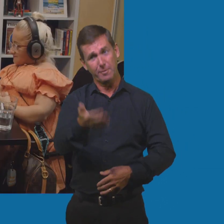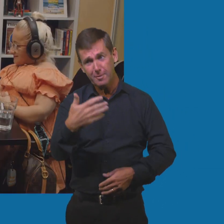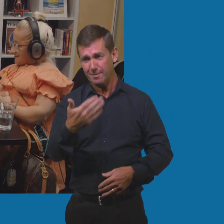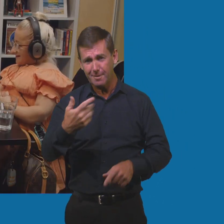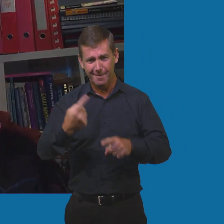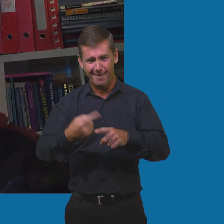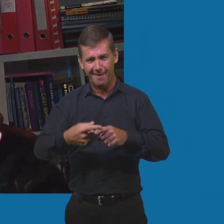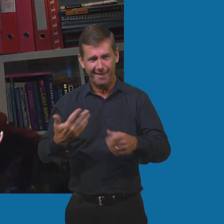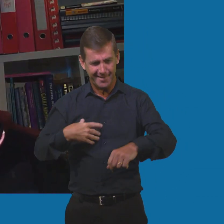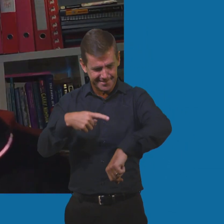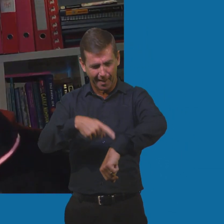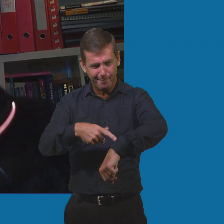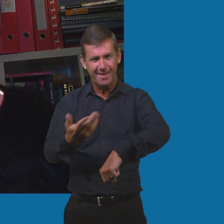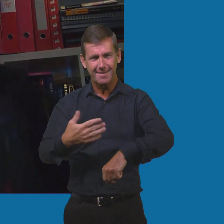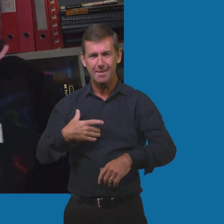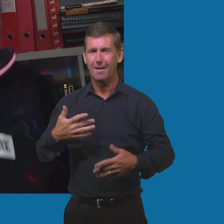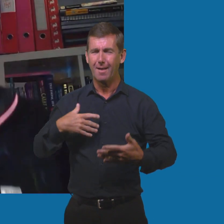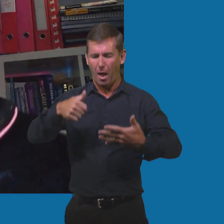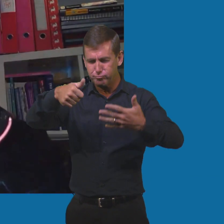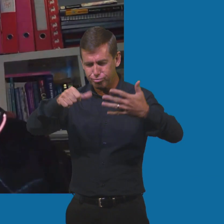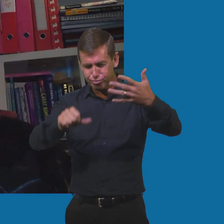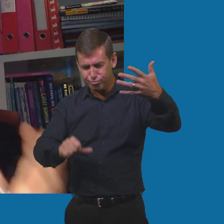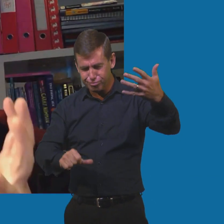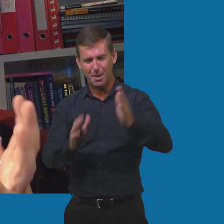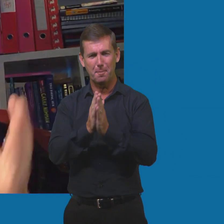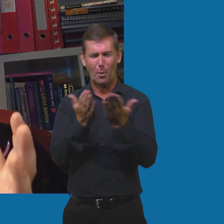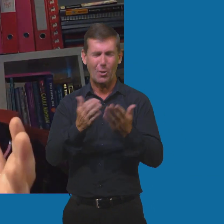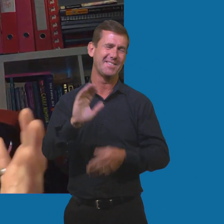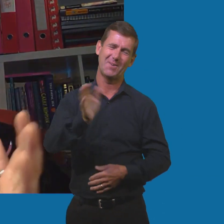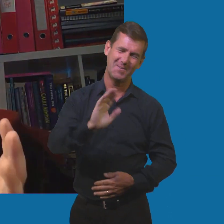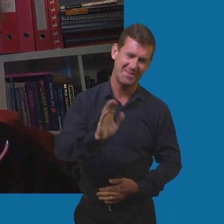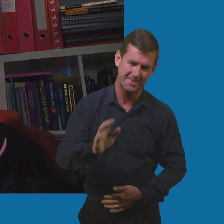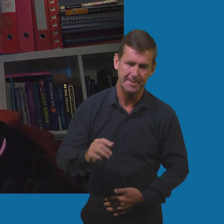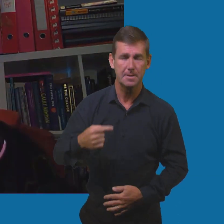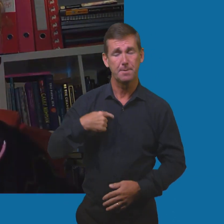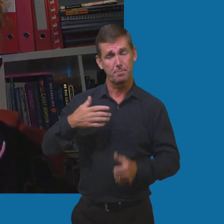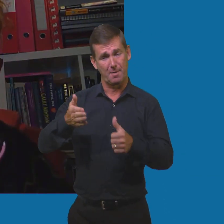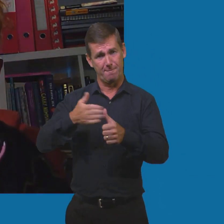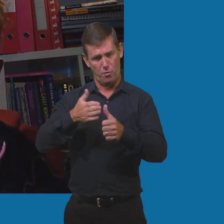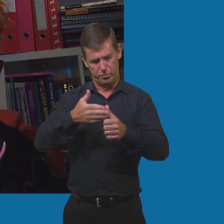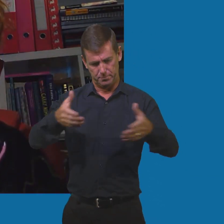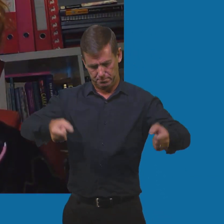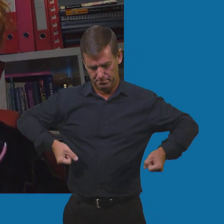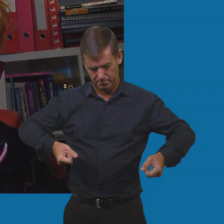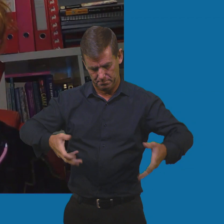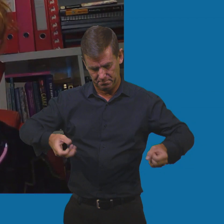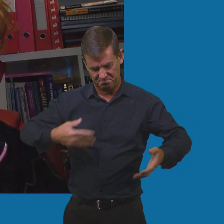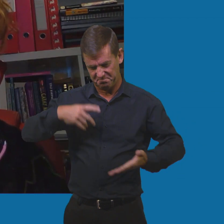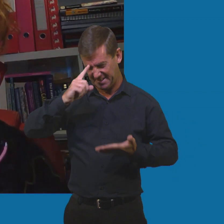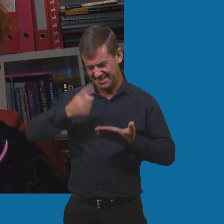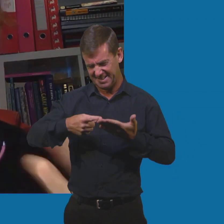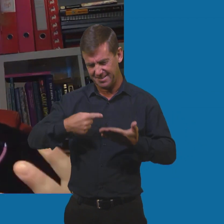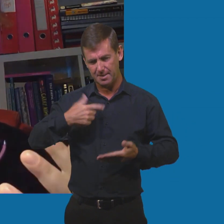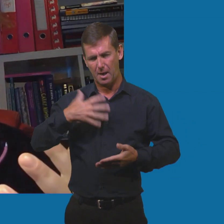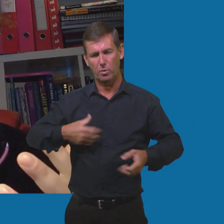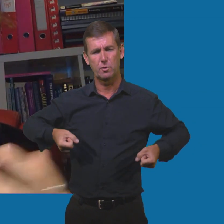love. Right, here's the memoir. So when I first got my wheelchair, I decided to take up wheelchair basketball